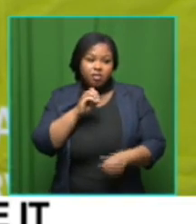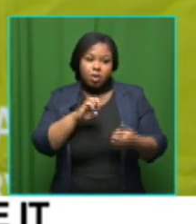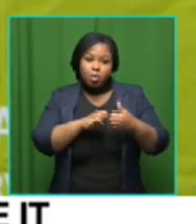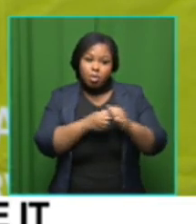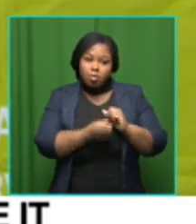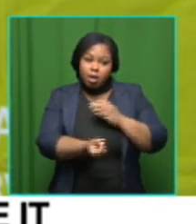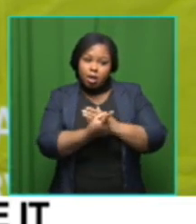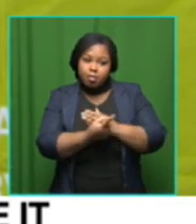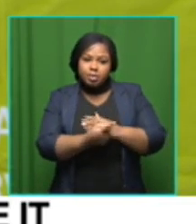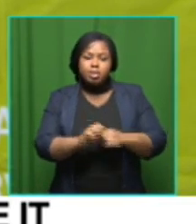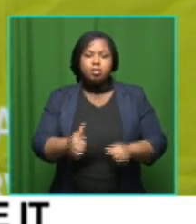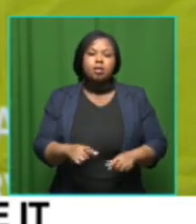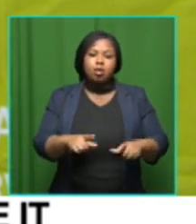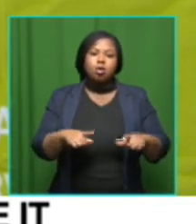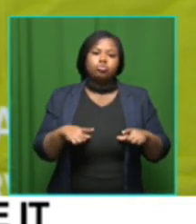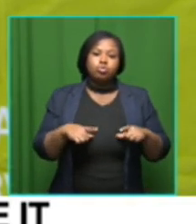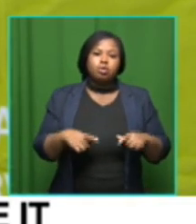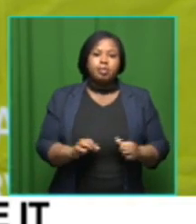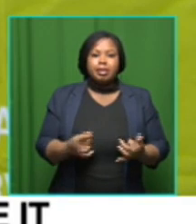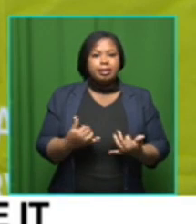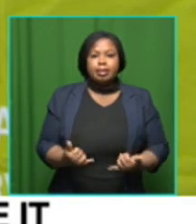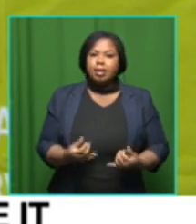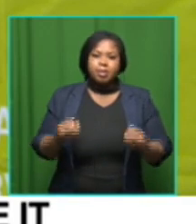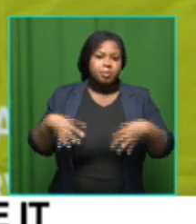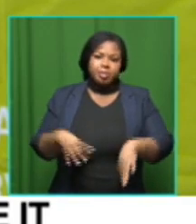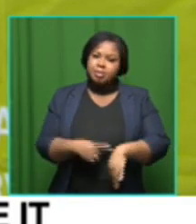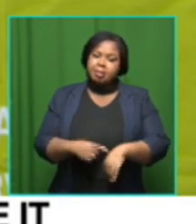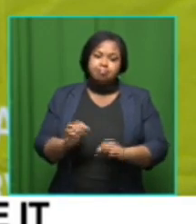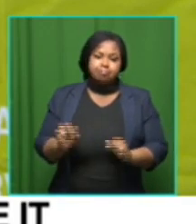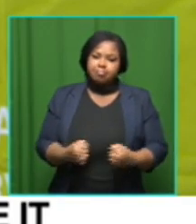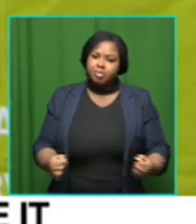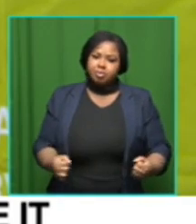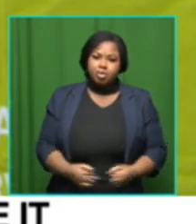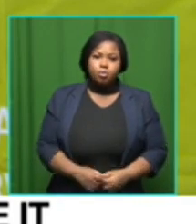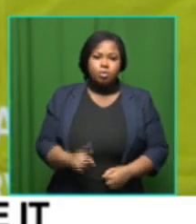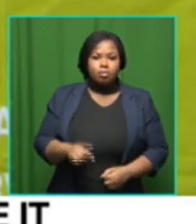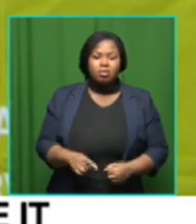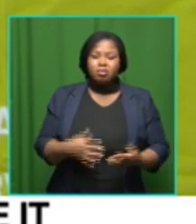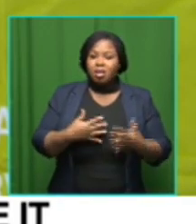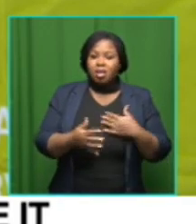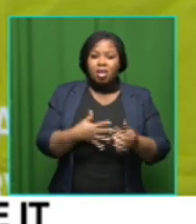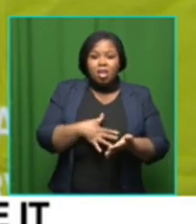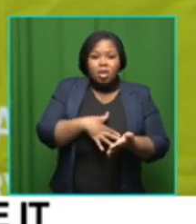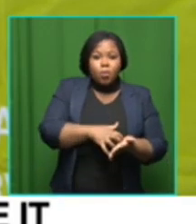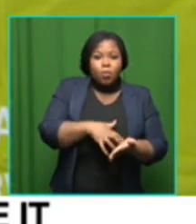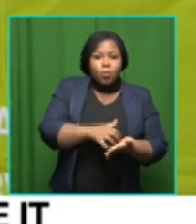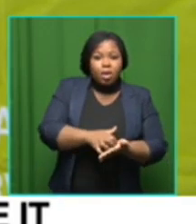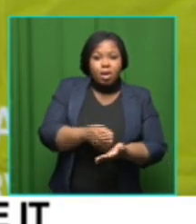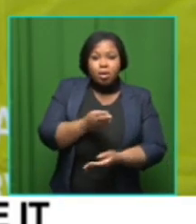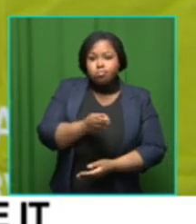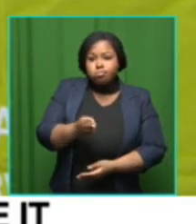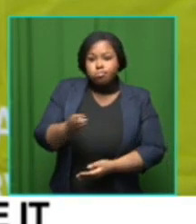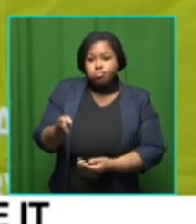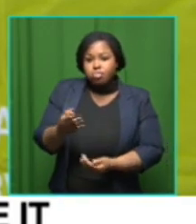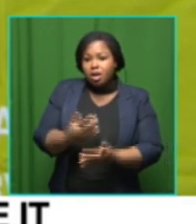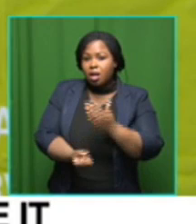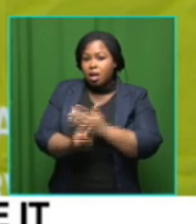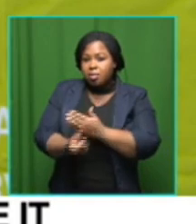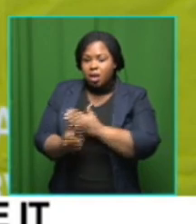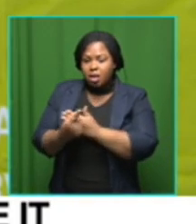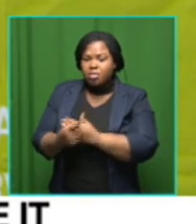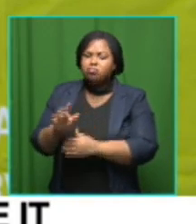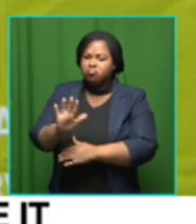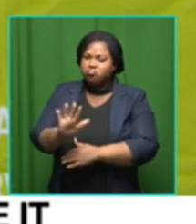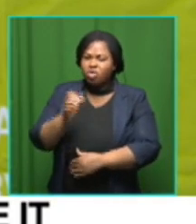change tack, and move on. In this case, we don't have time to waste. We have to actually move. Whatever the weaknesses might be in what we're doing, we'll